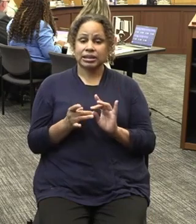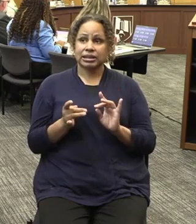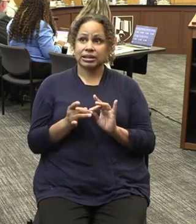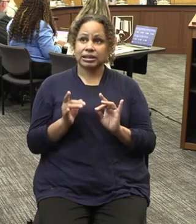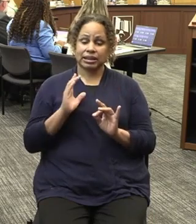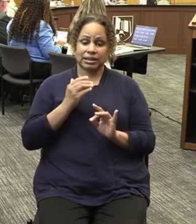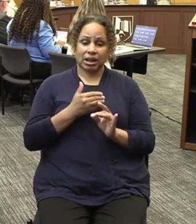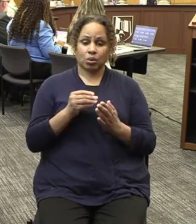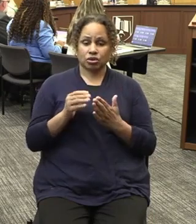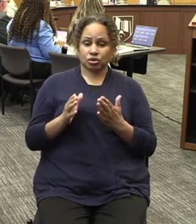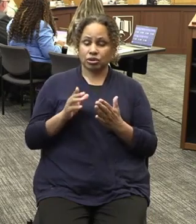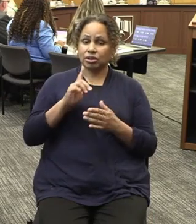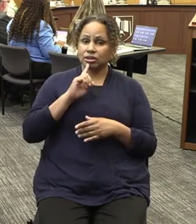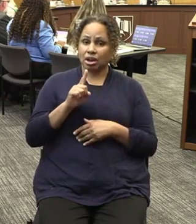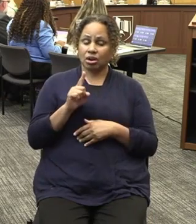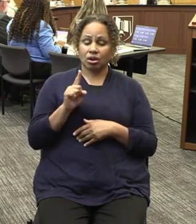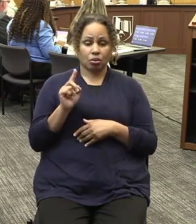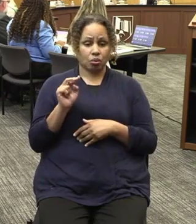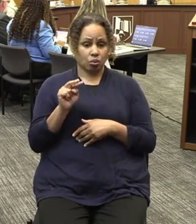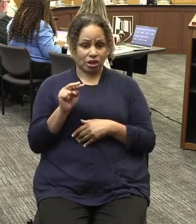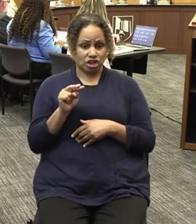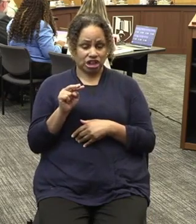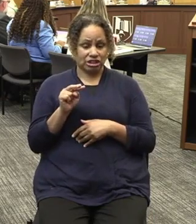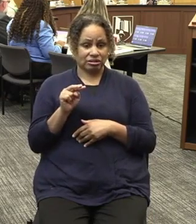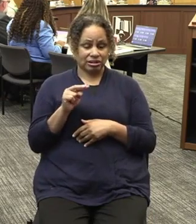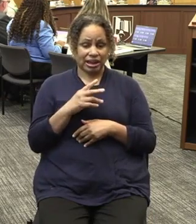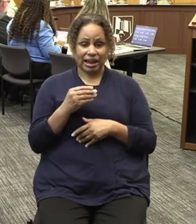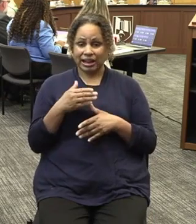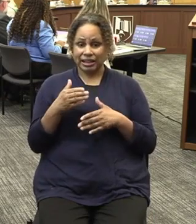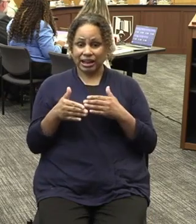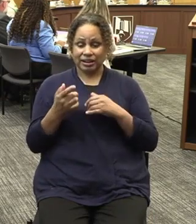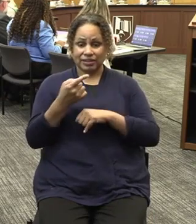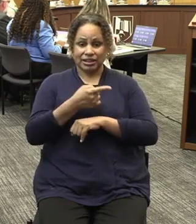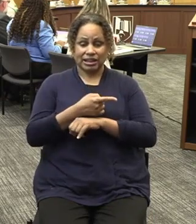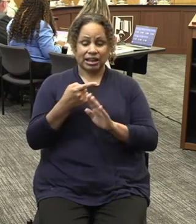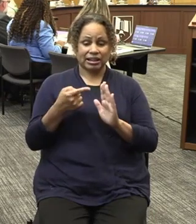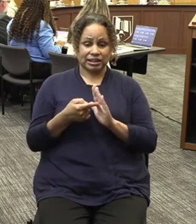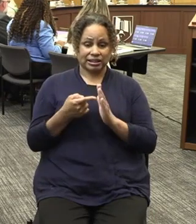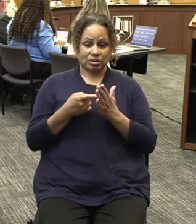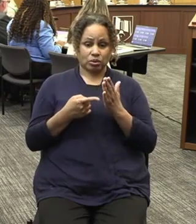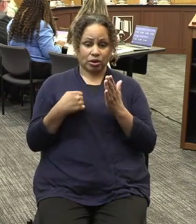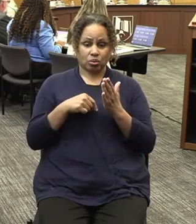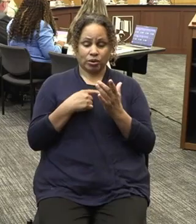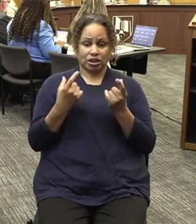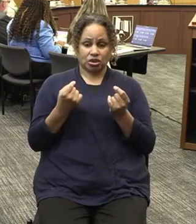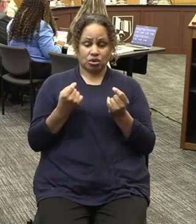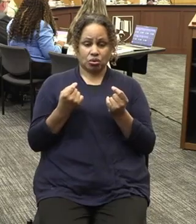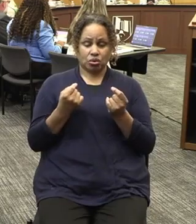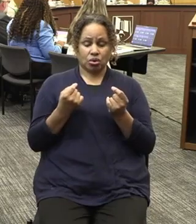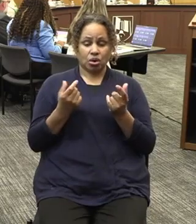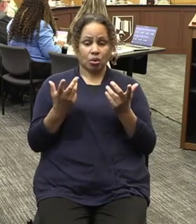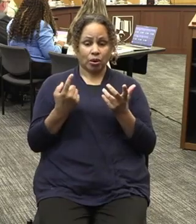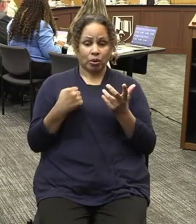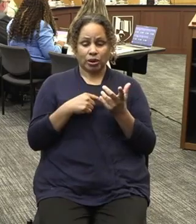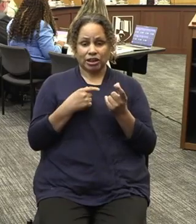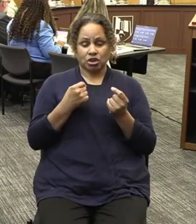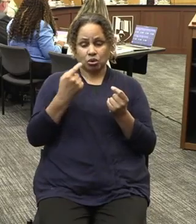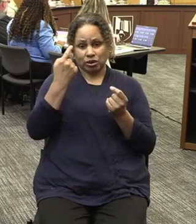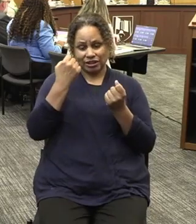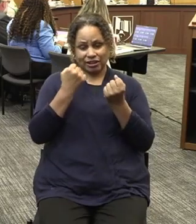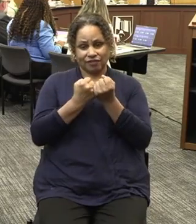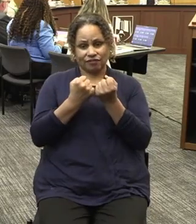are watching. And at the end of the day, this is what we do. What we do is for our